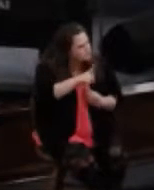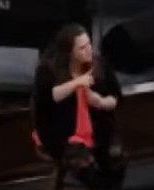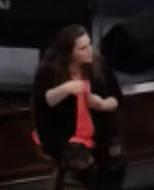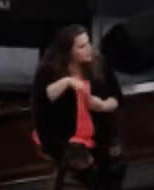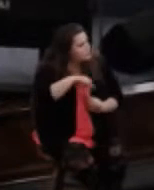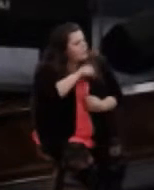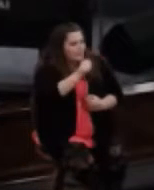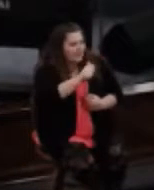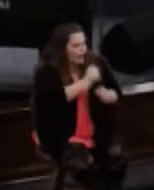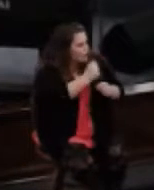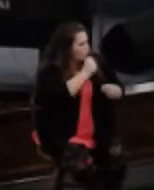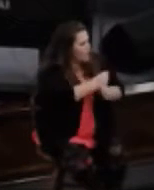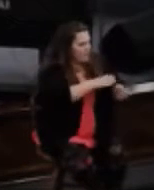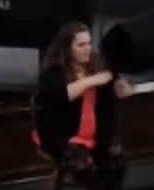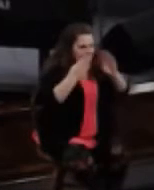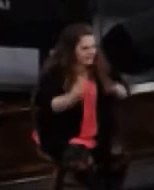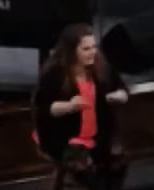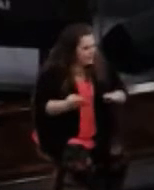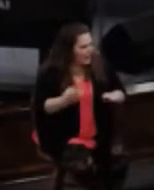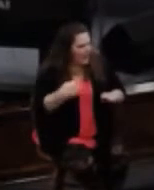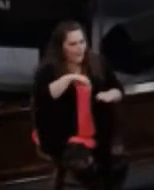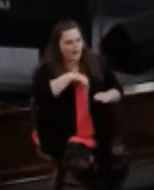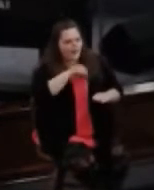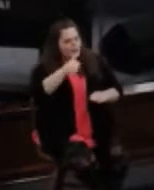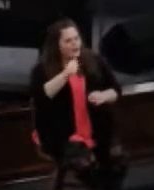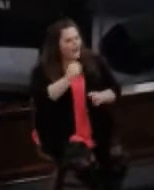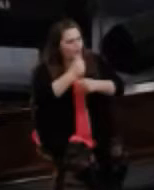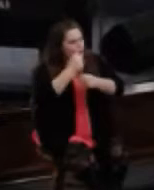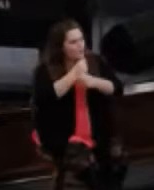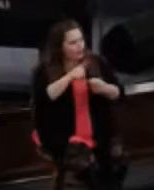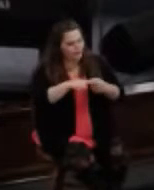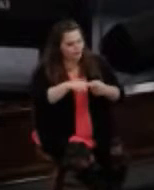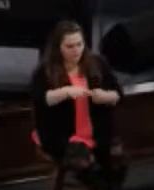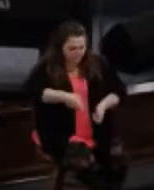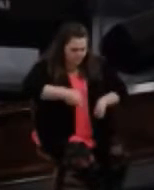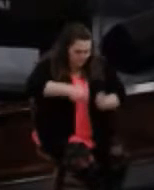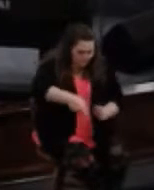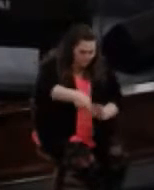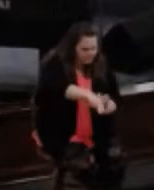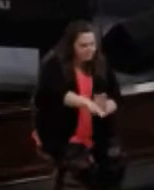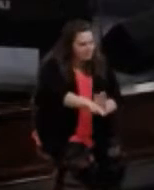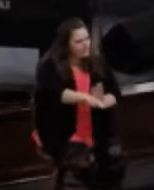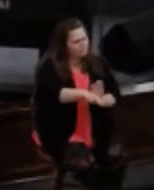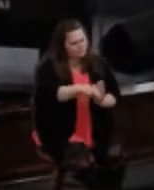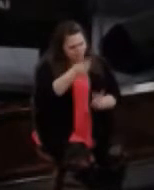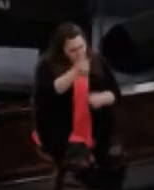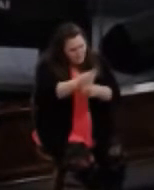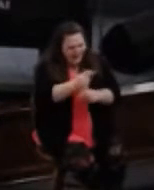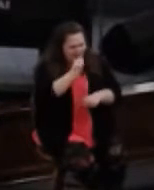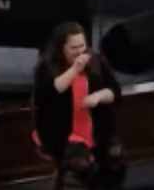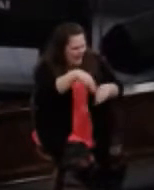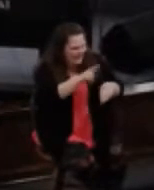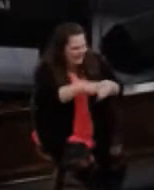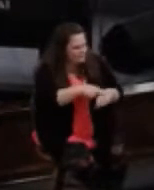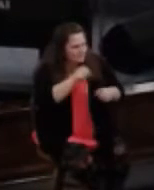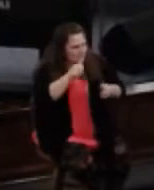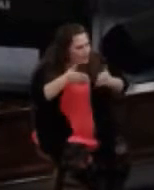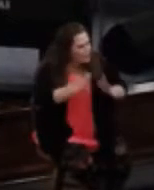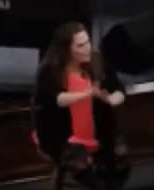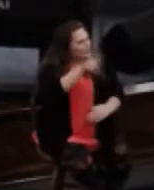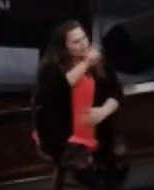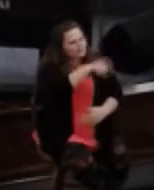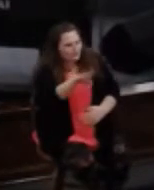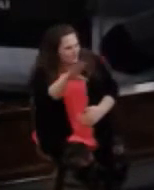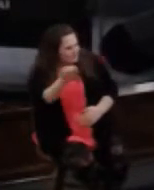to die. We weren't made to inhabit a grave. So it's not natural. I mean, it's not the way things should have